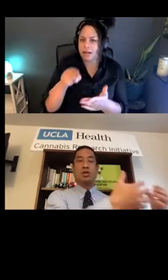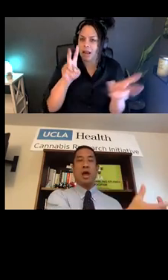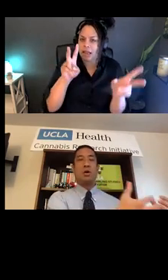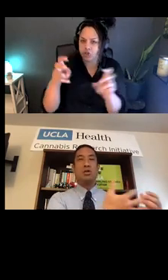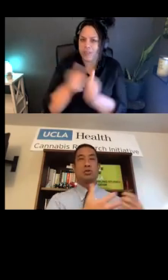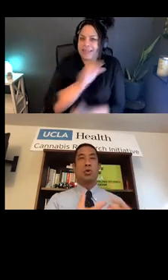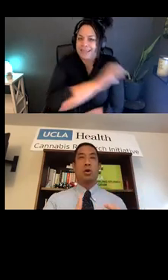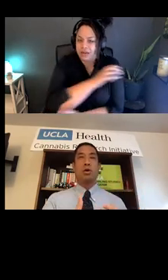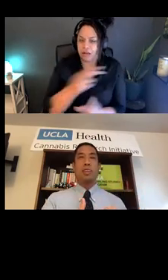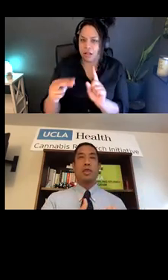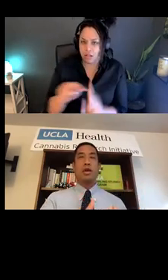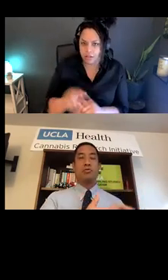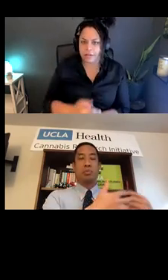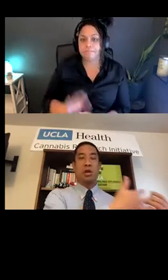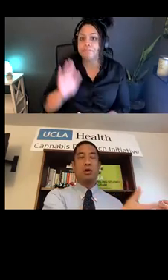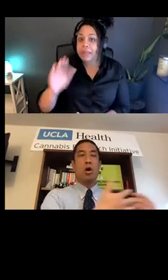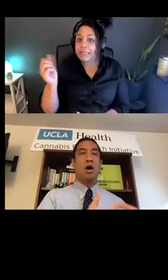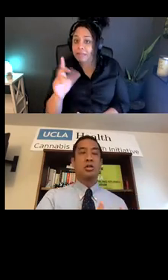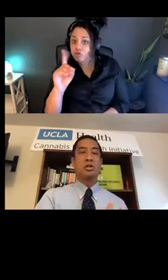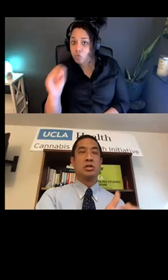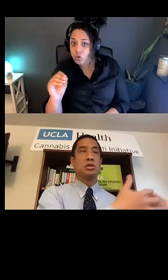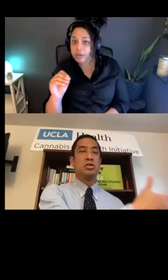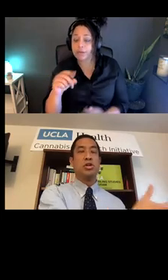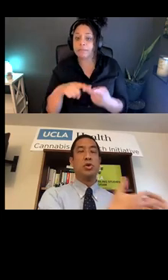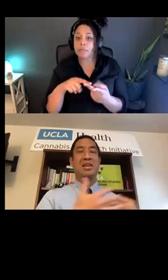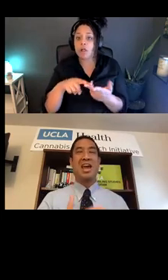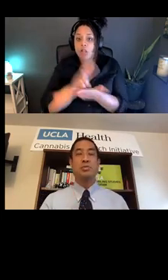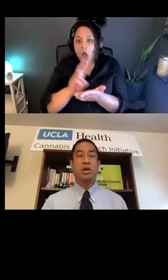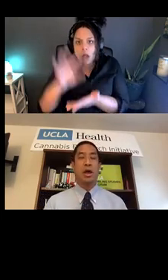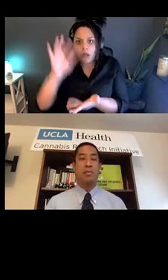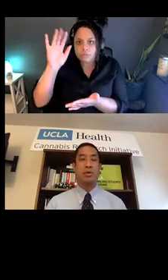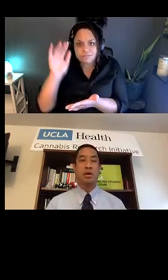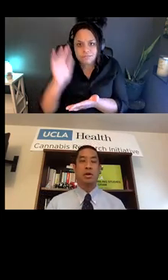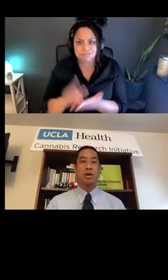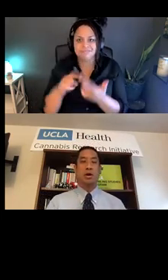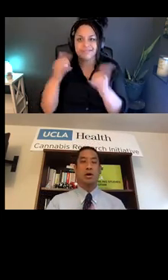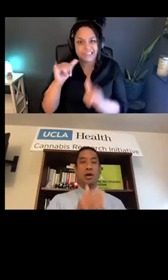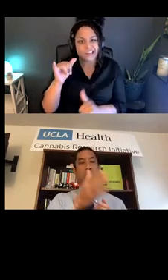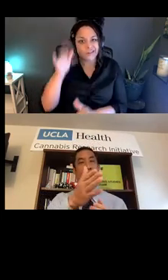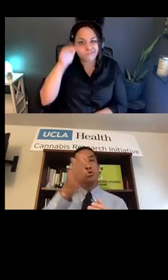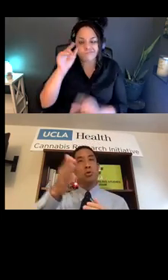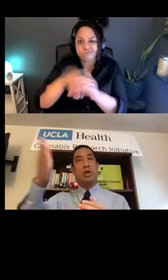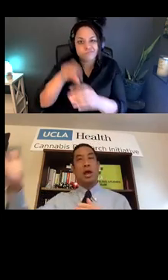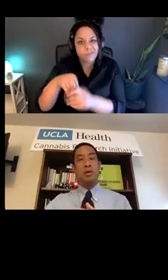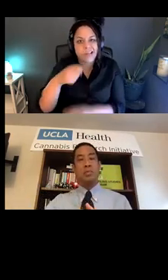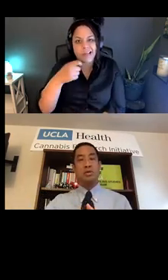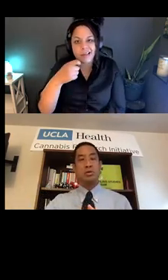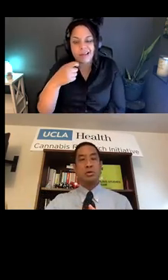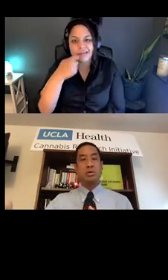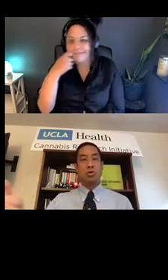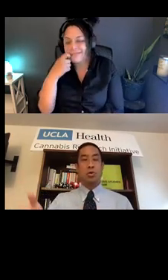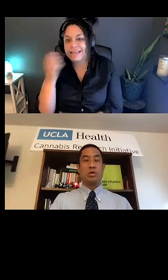his gambling disorder, his repeated losses, his continued engagement in gambling lead him to use more